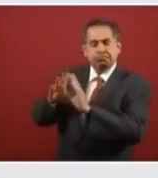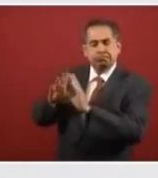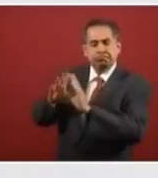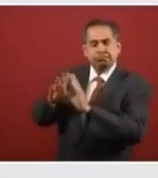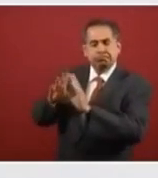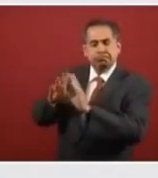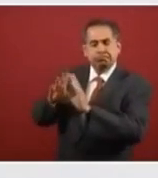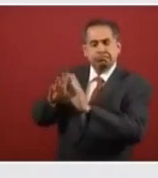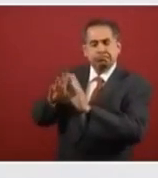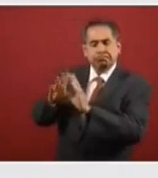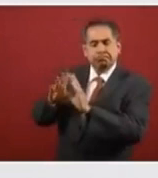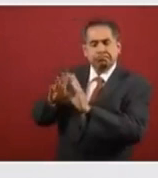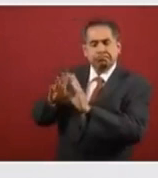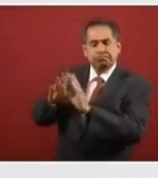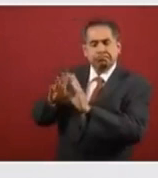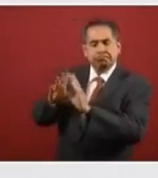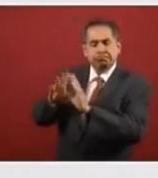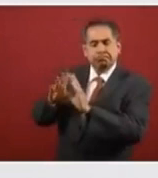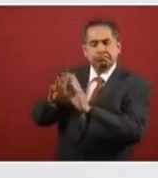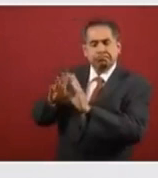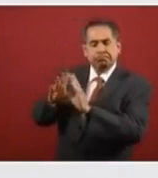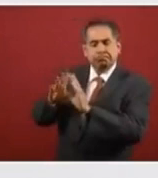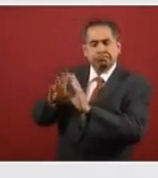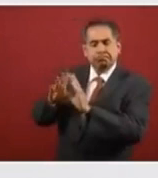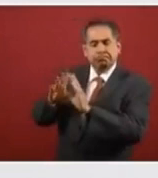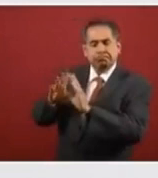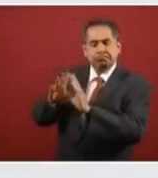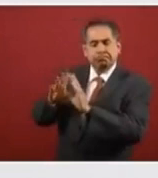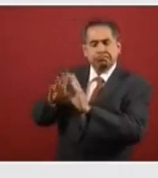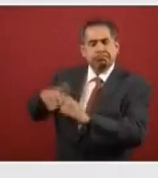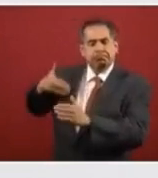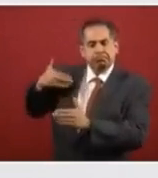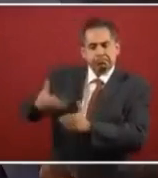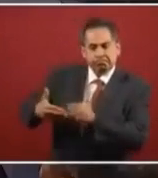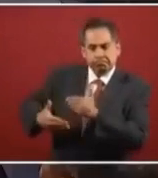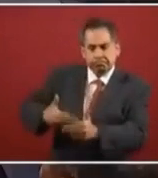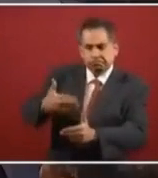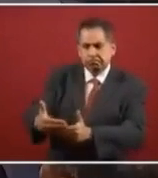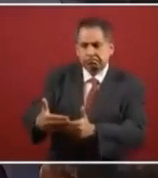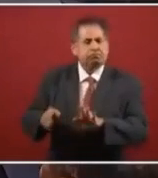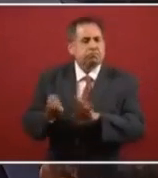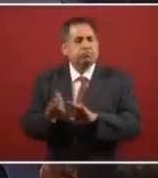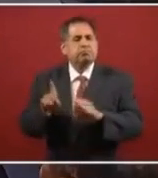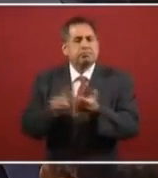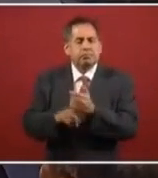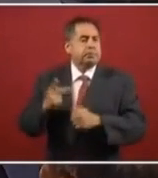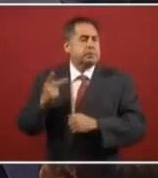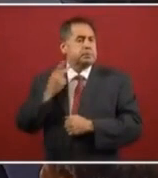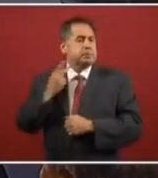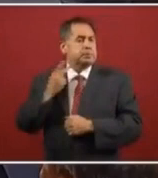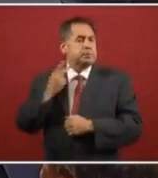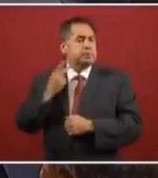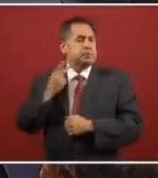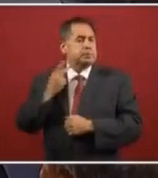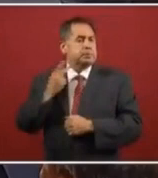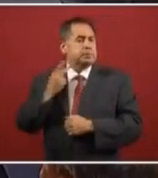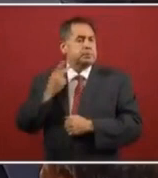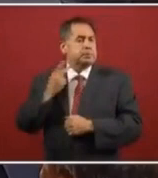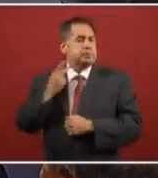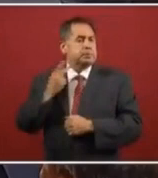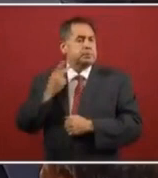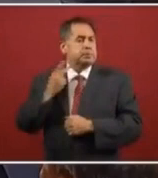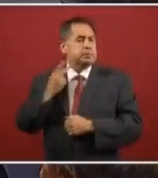we have explained executing the politics for the